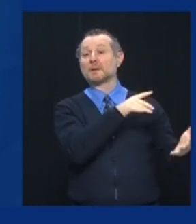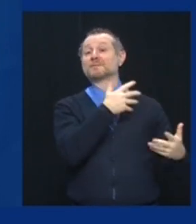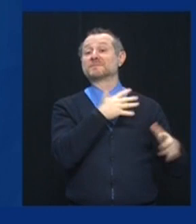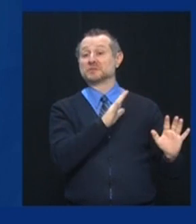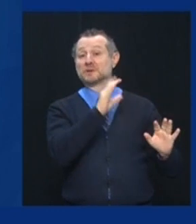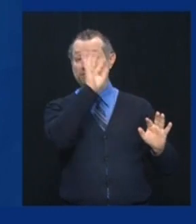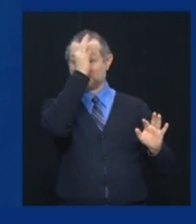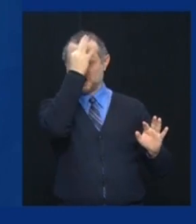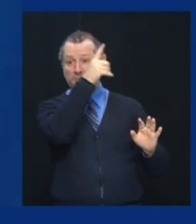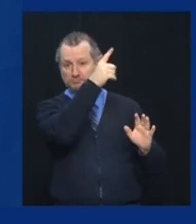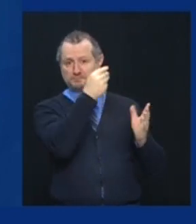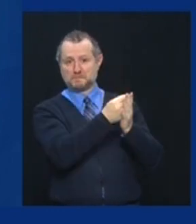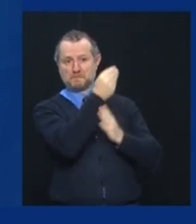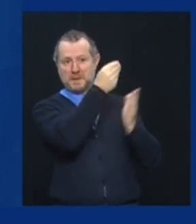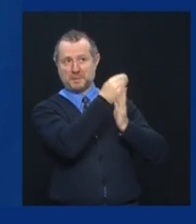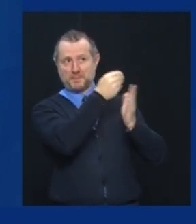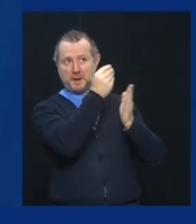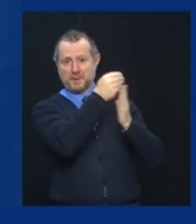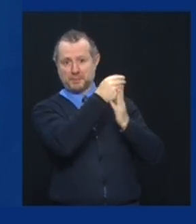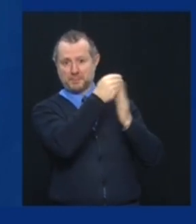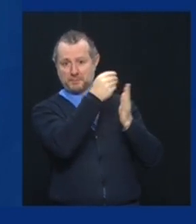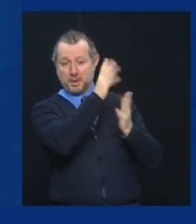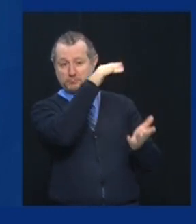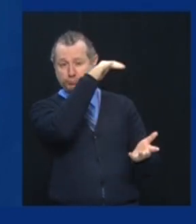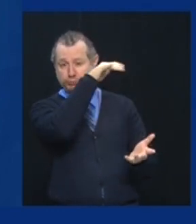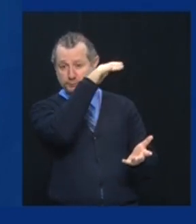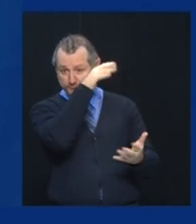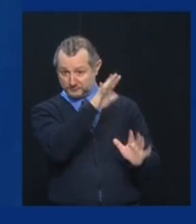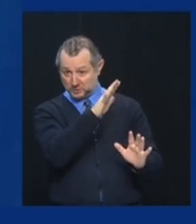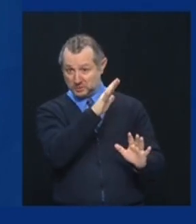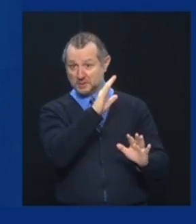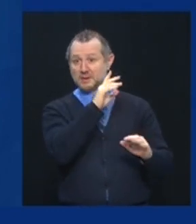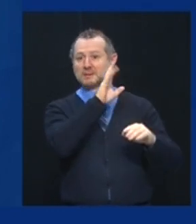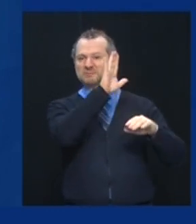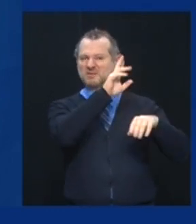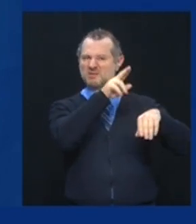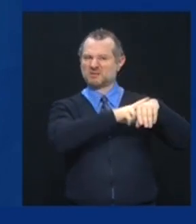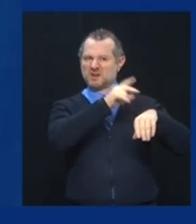government, that's all a national responsibility.